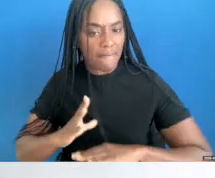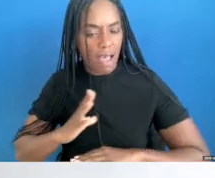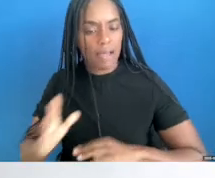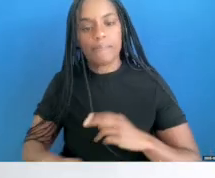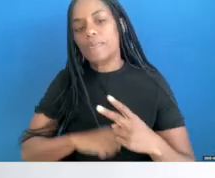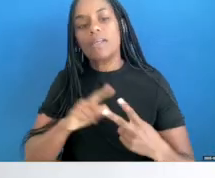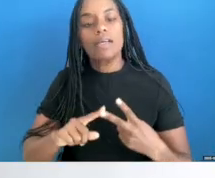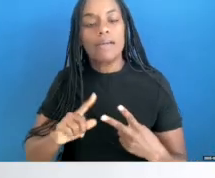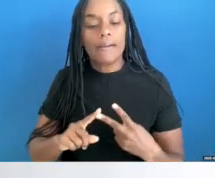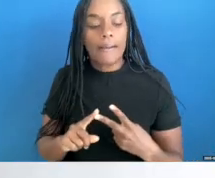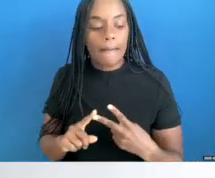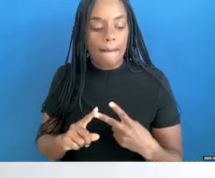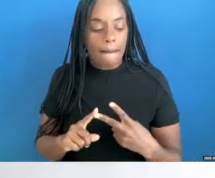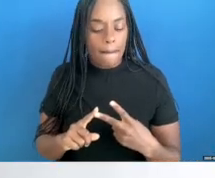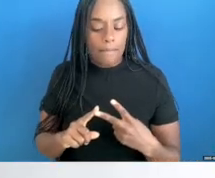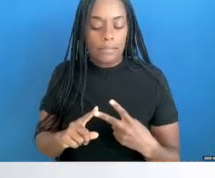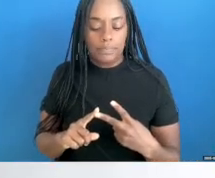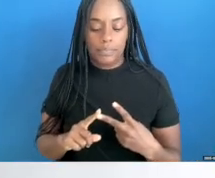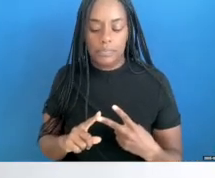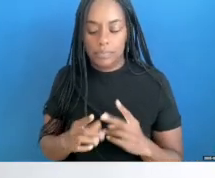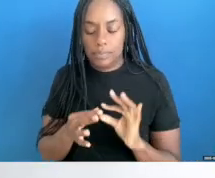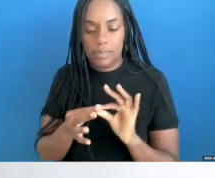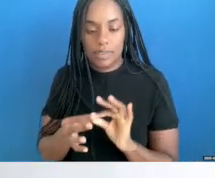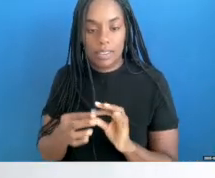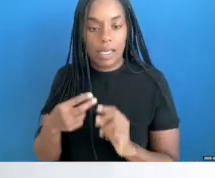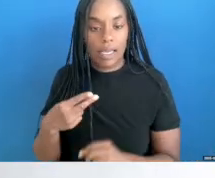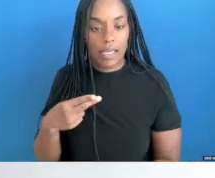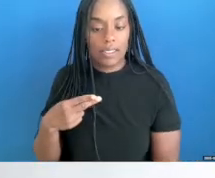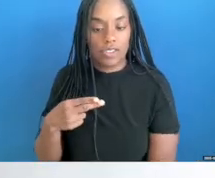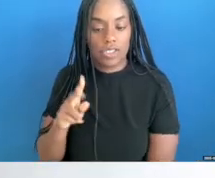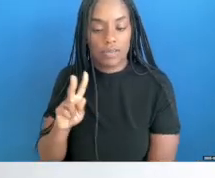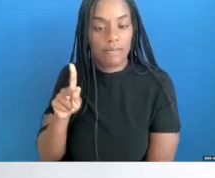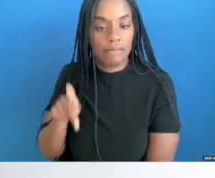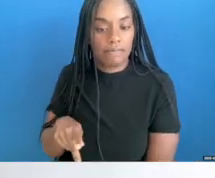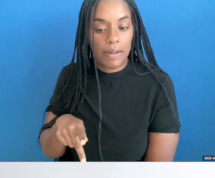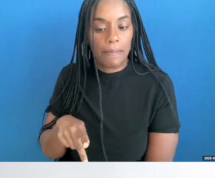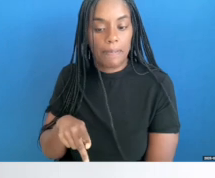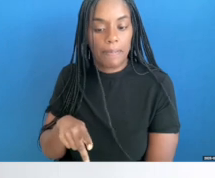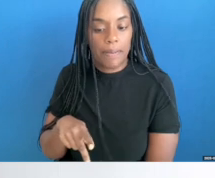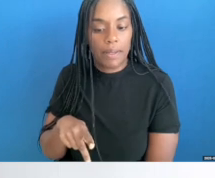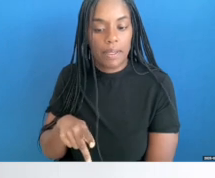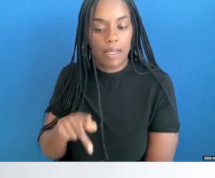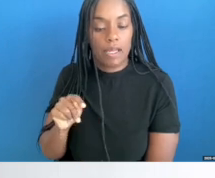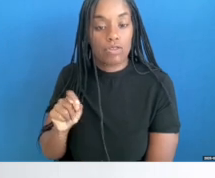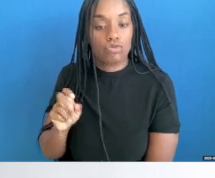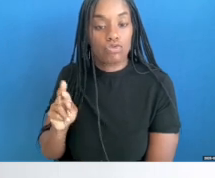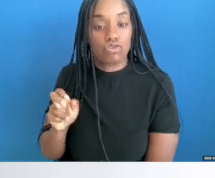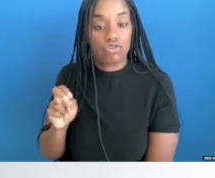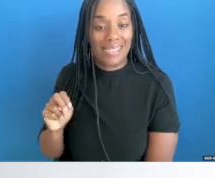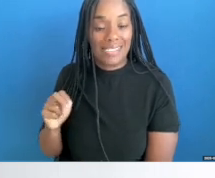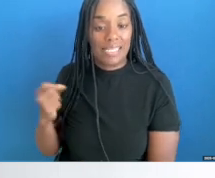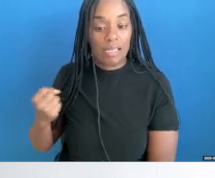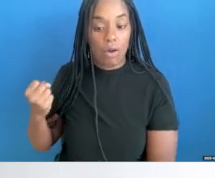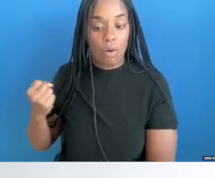I have, though, relates to HFIP, transit set aside, and the consideration of voucher